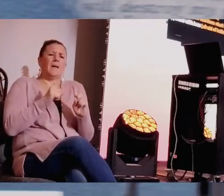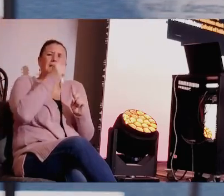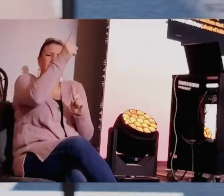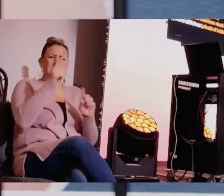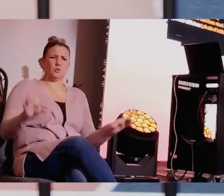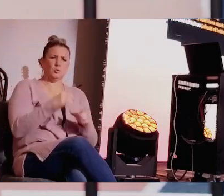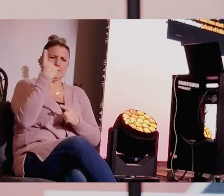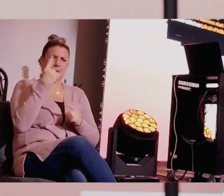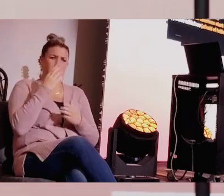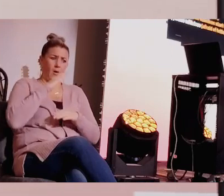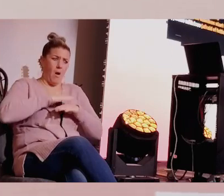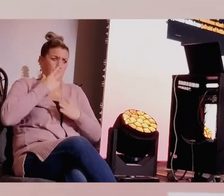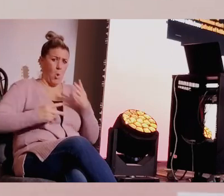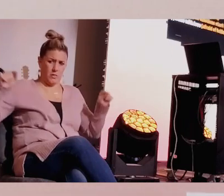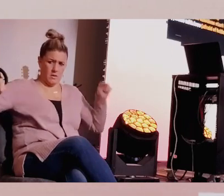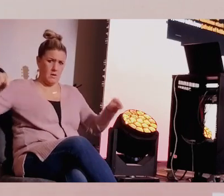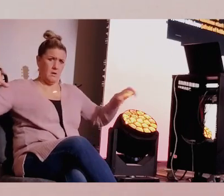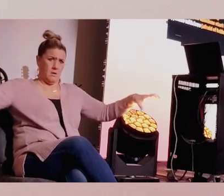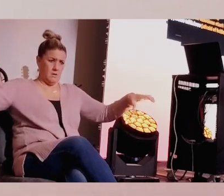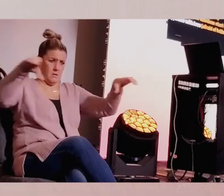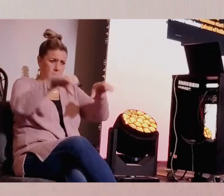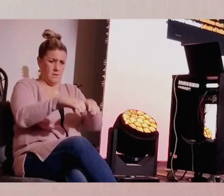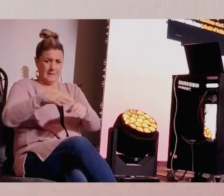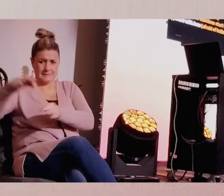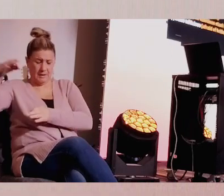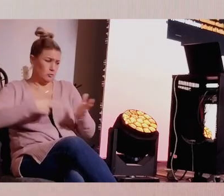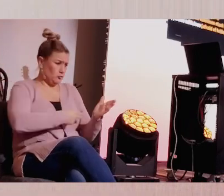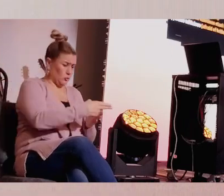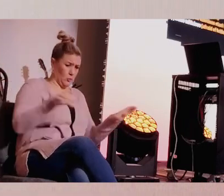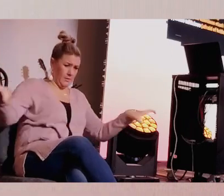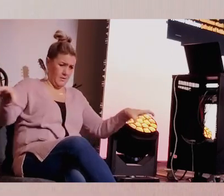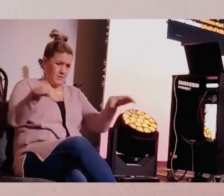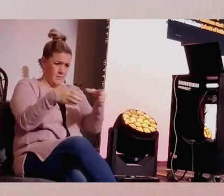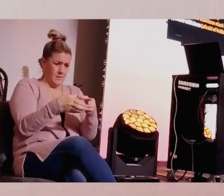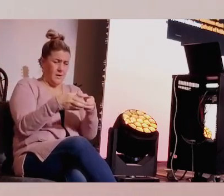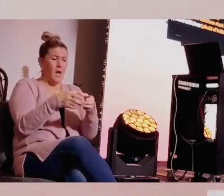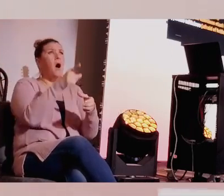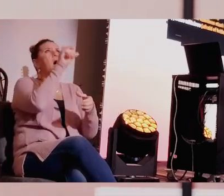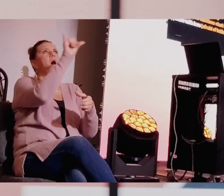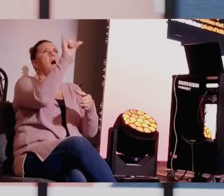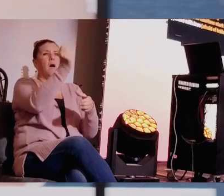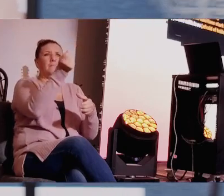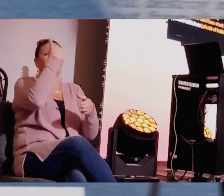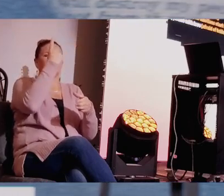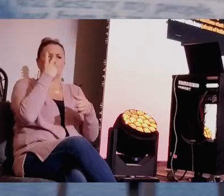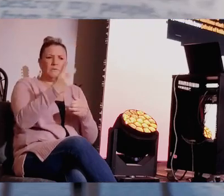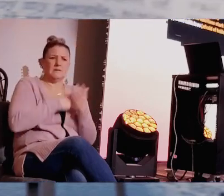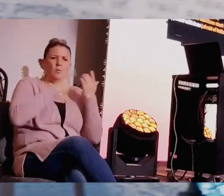he's doing on both sides as they come together from the Spirit and the truth that I start to understand, oh, I see what you're trying to say to me, the